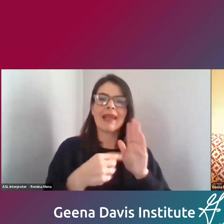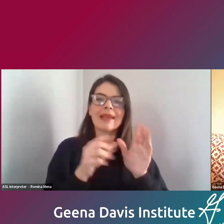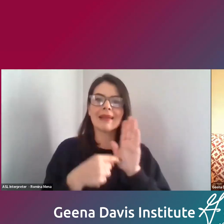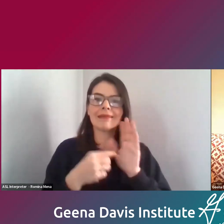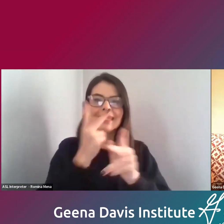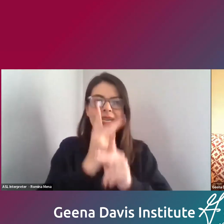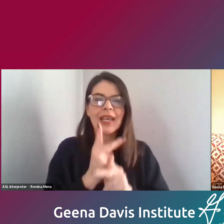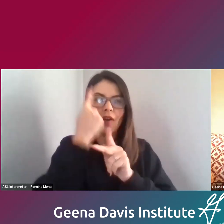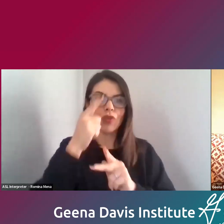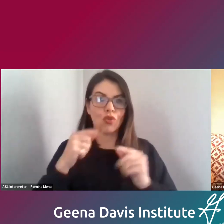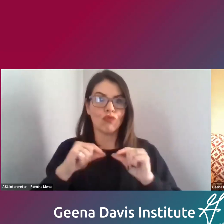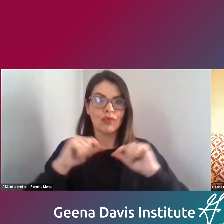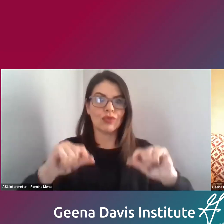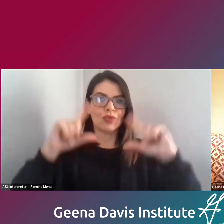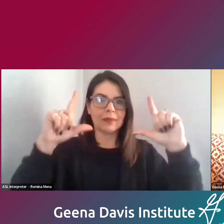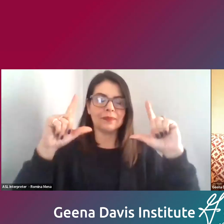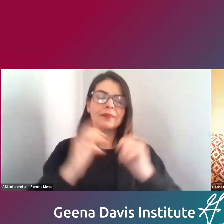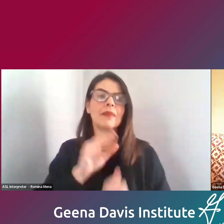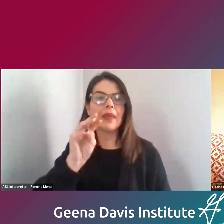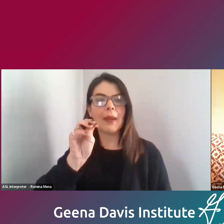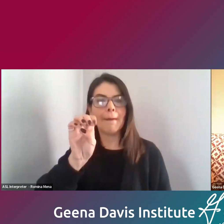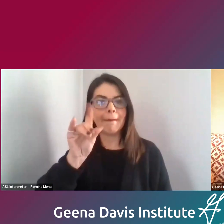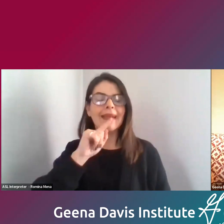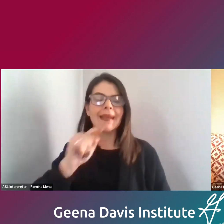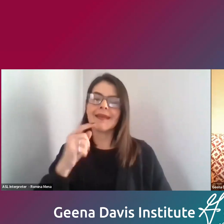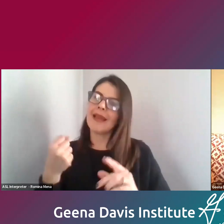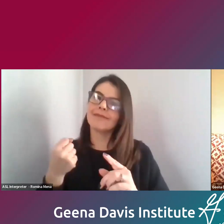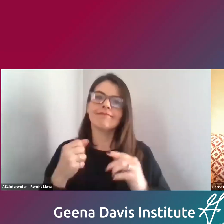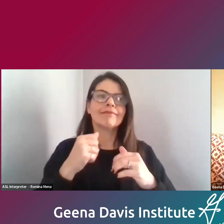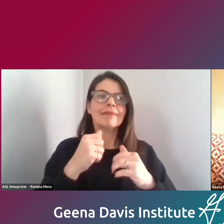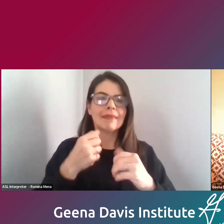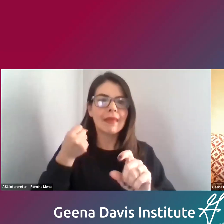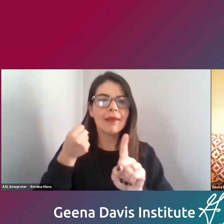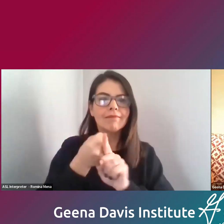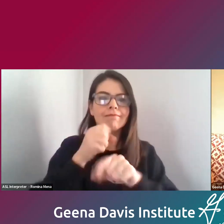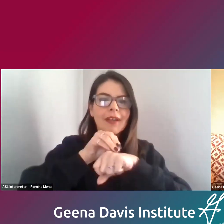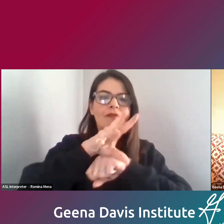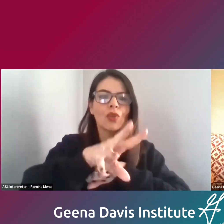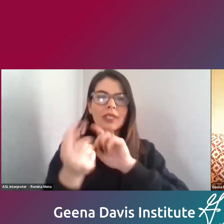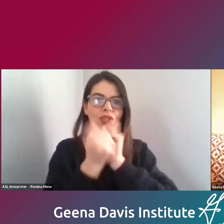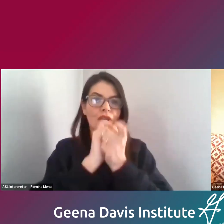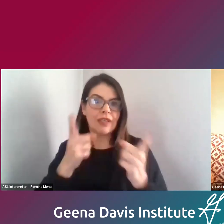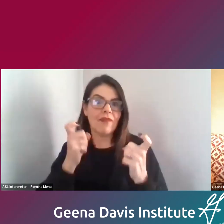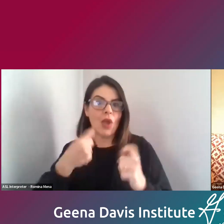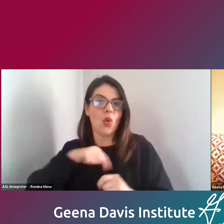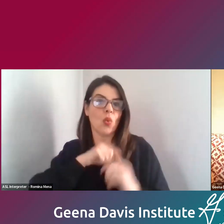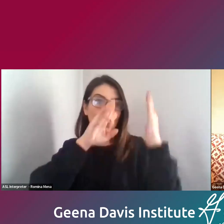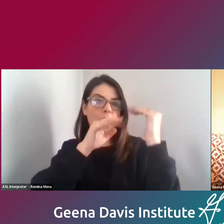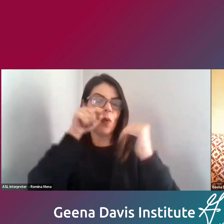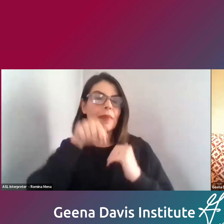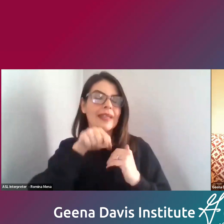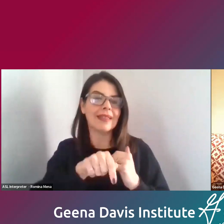a medium has the ability to implement change quickly, our hope is that this report will inspire more rich and